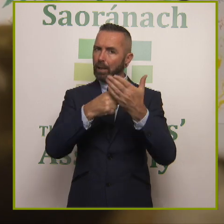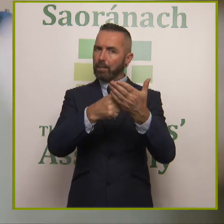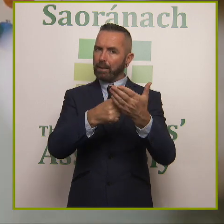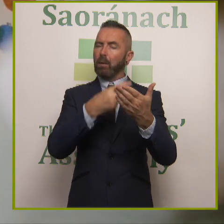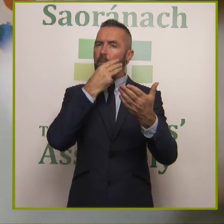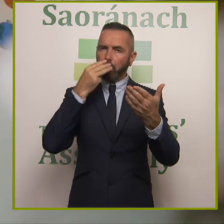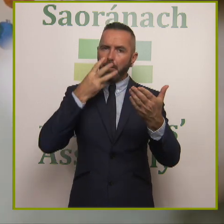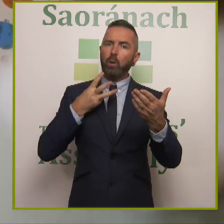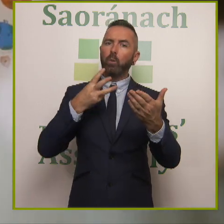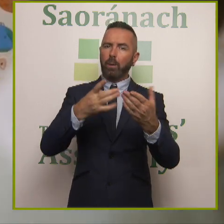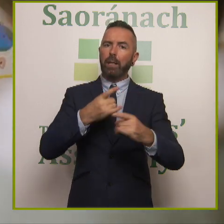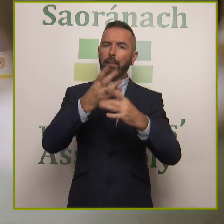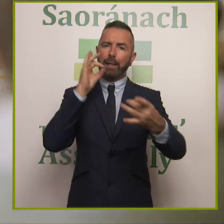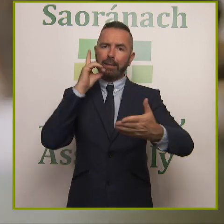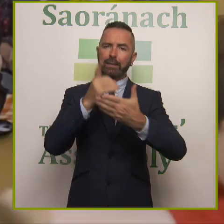on biodiversity loss.